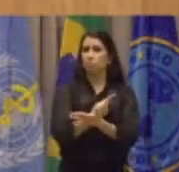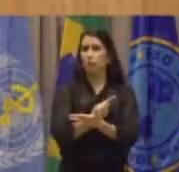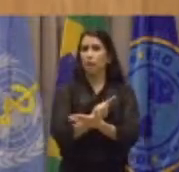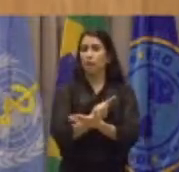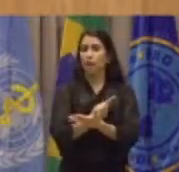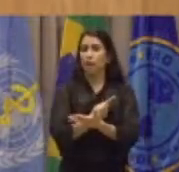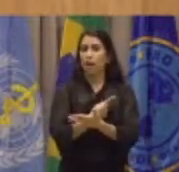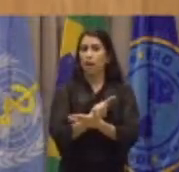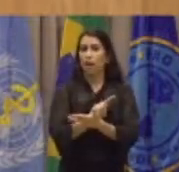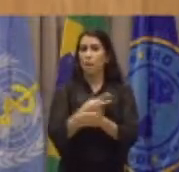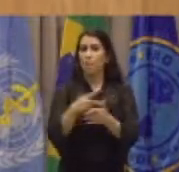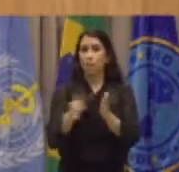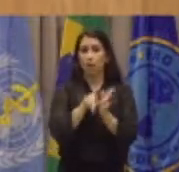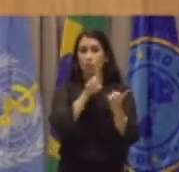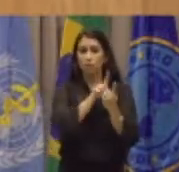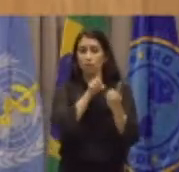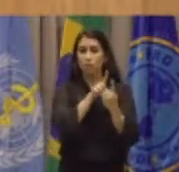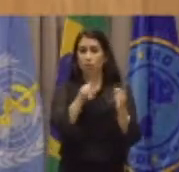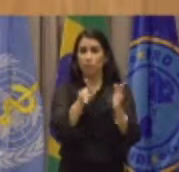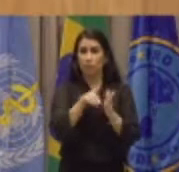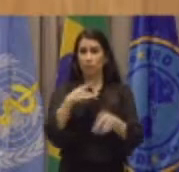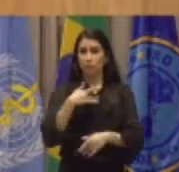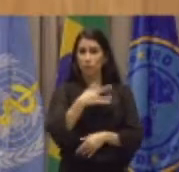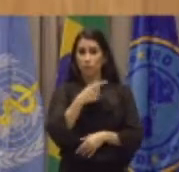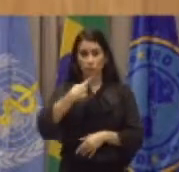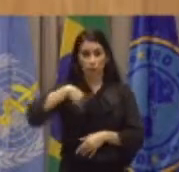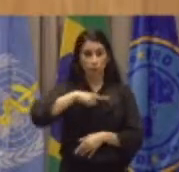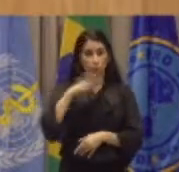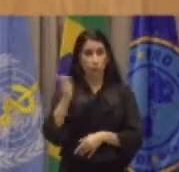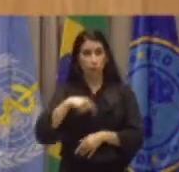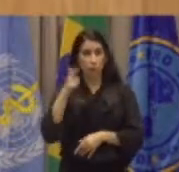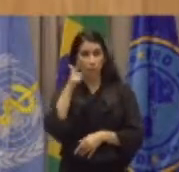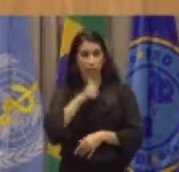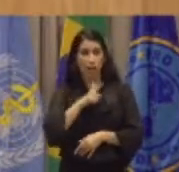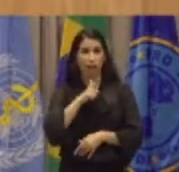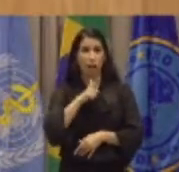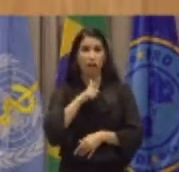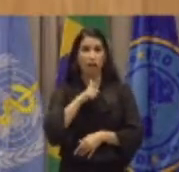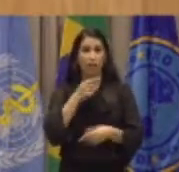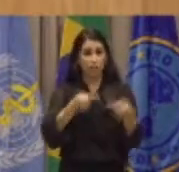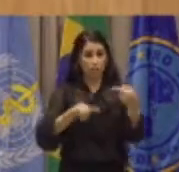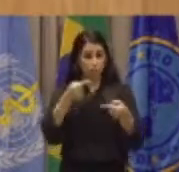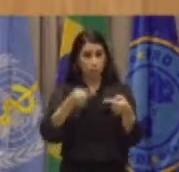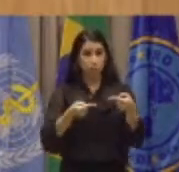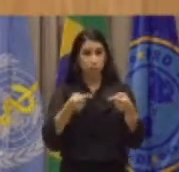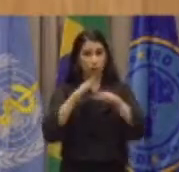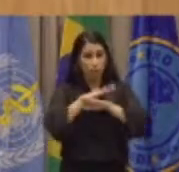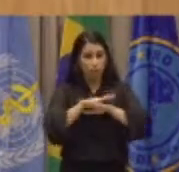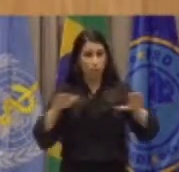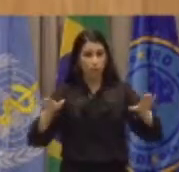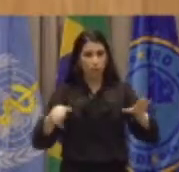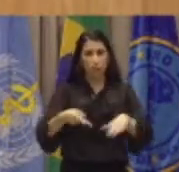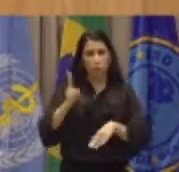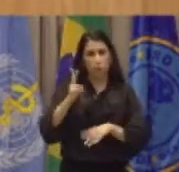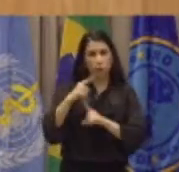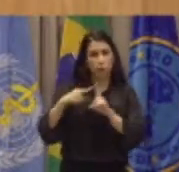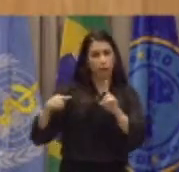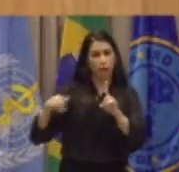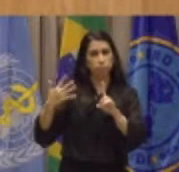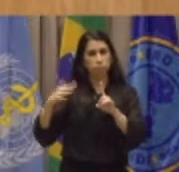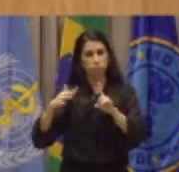and also the primary health care. If we can finish, if we can end